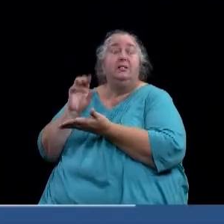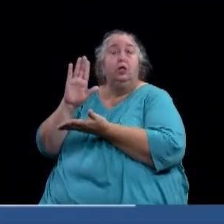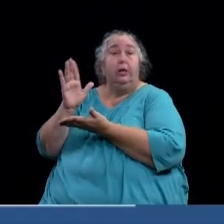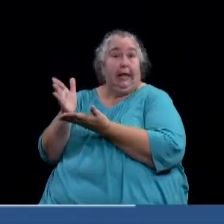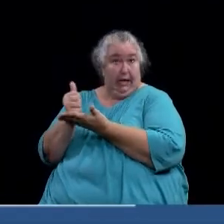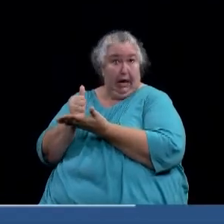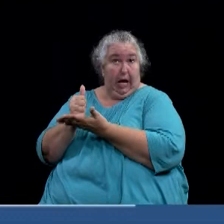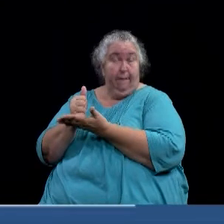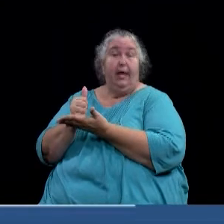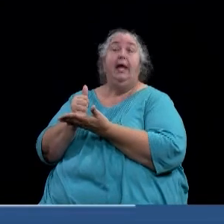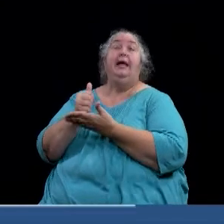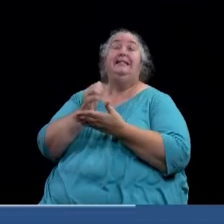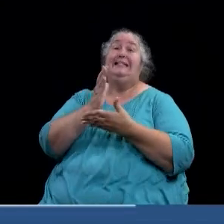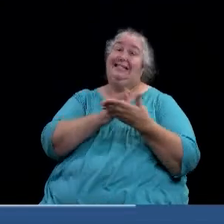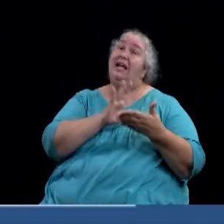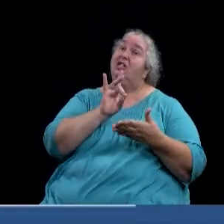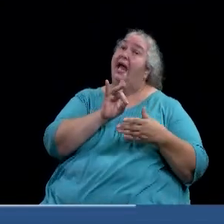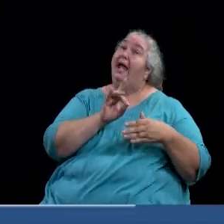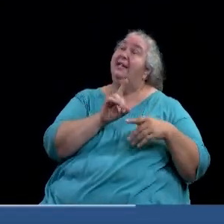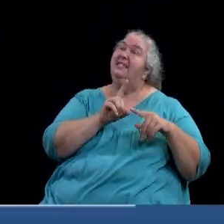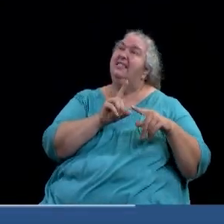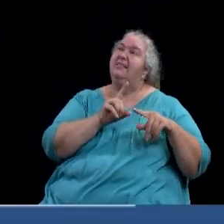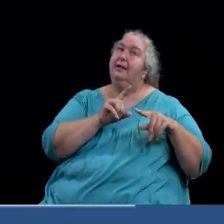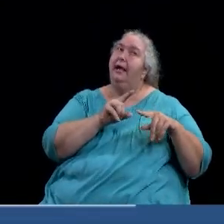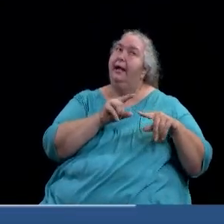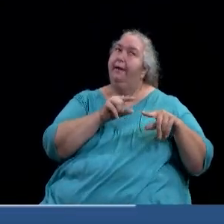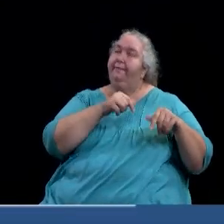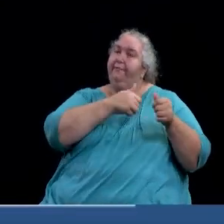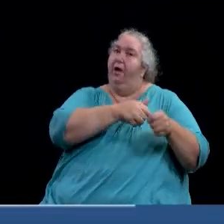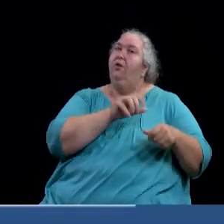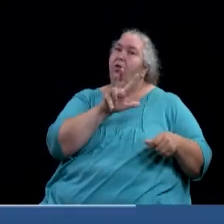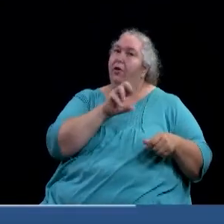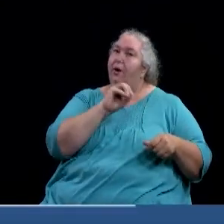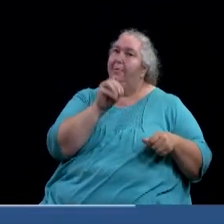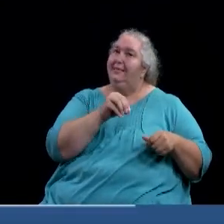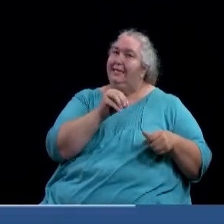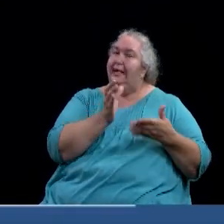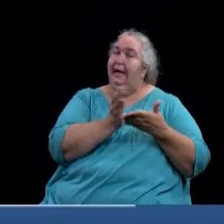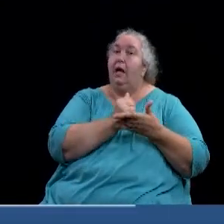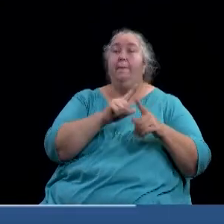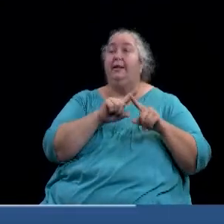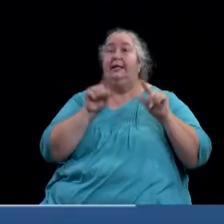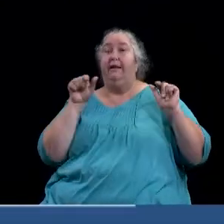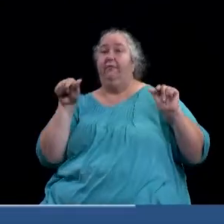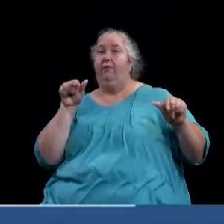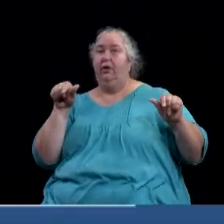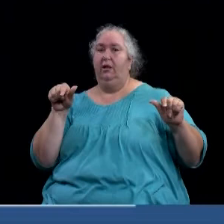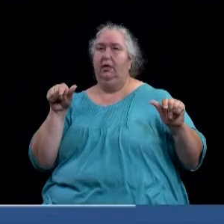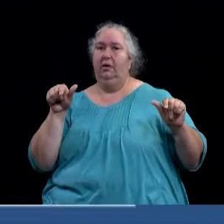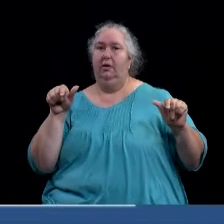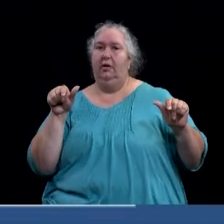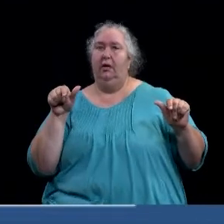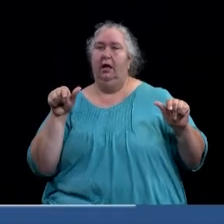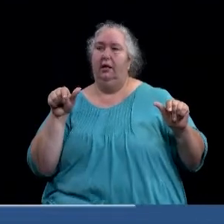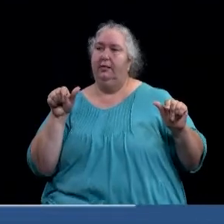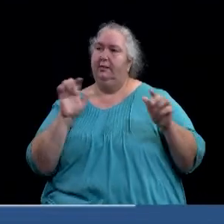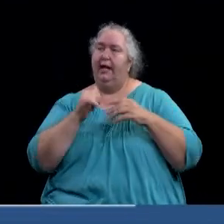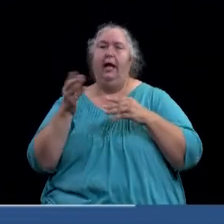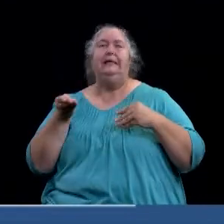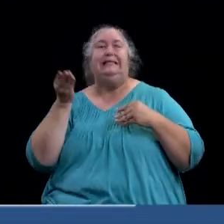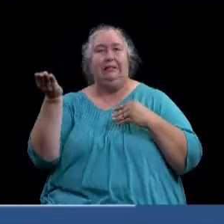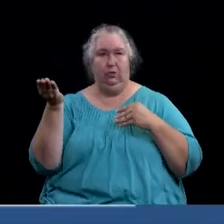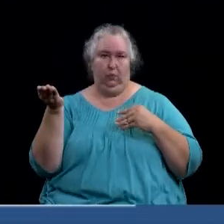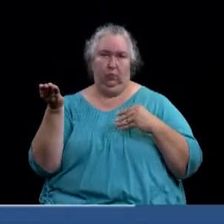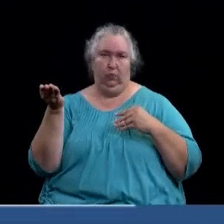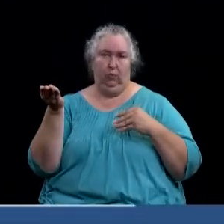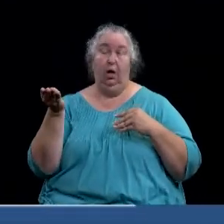30% of their income. The difference is that a voucher gets issued and a person can choose any type of home they want to